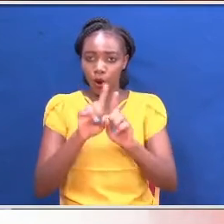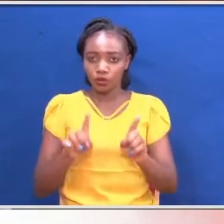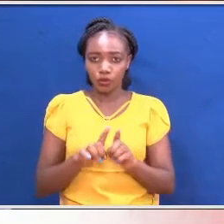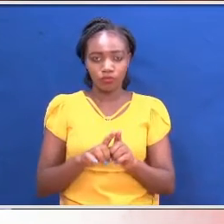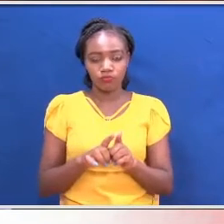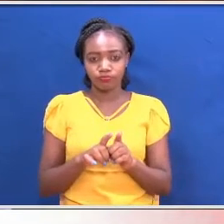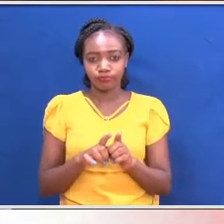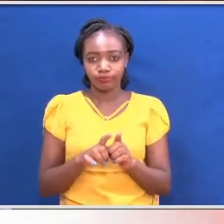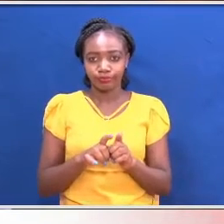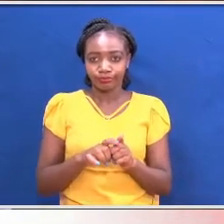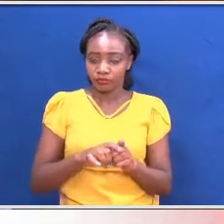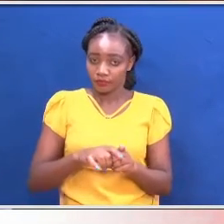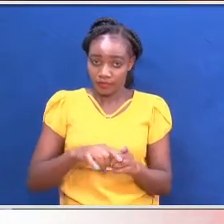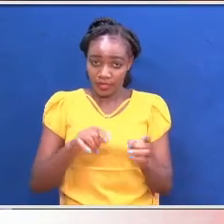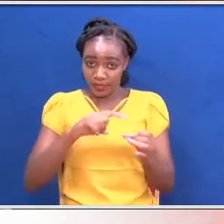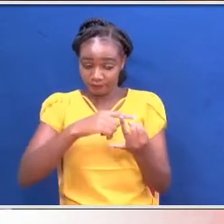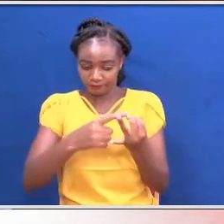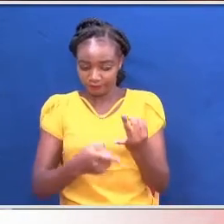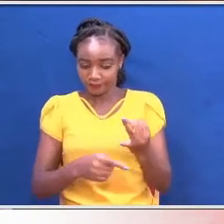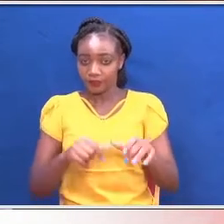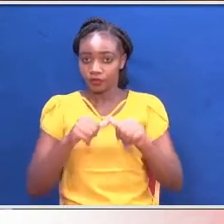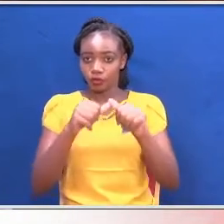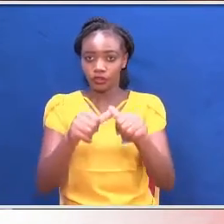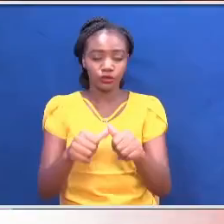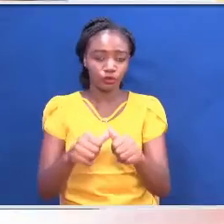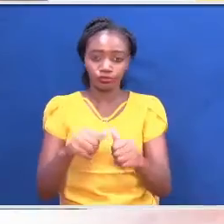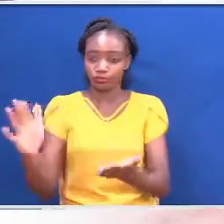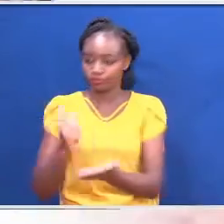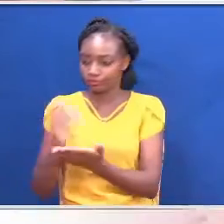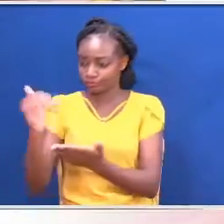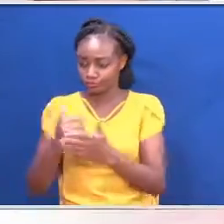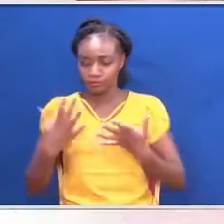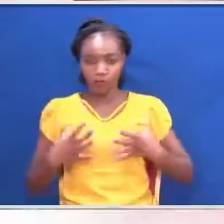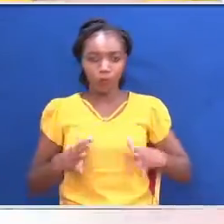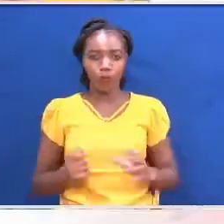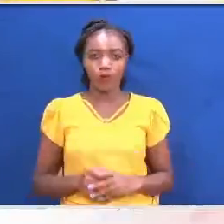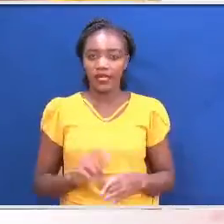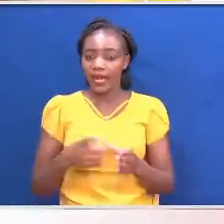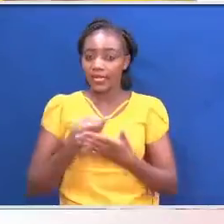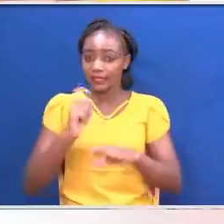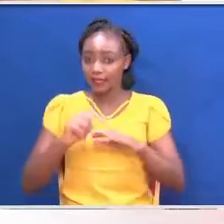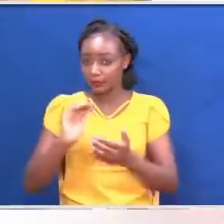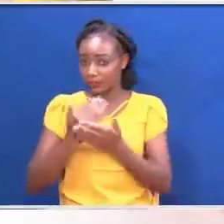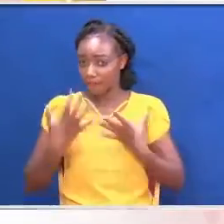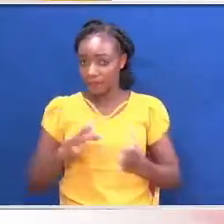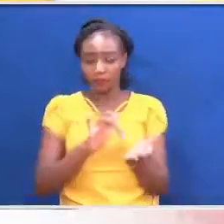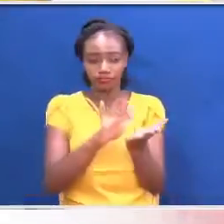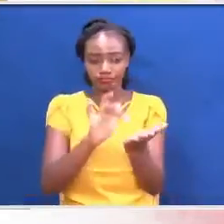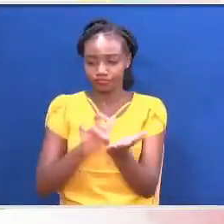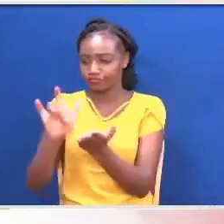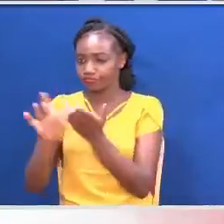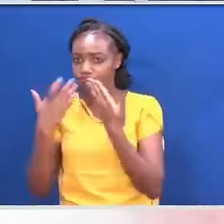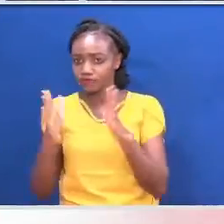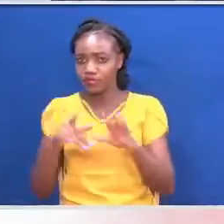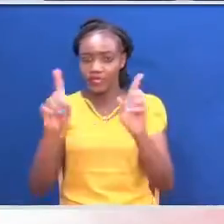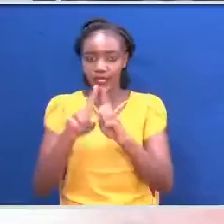preserved the much-needed jobs and even created new ones. And while most people are losing jobs, with the job market getting